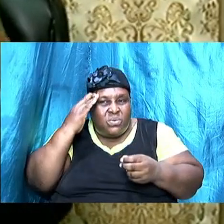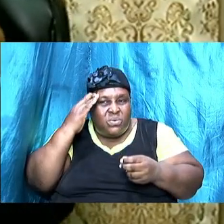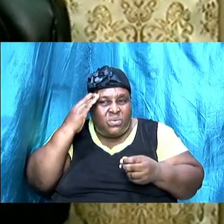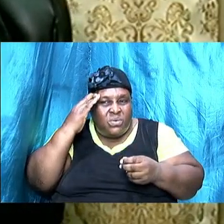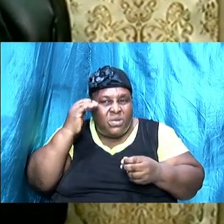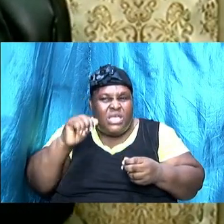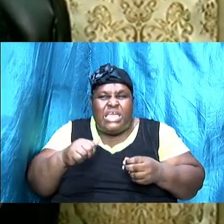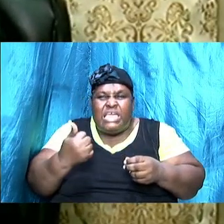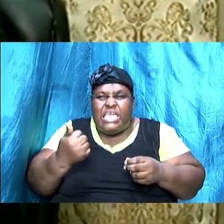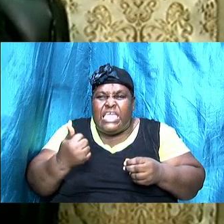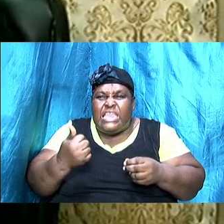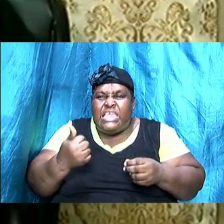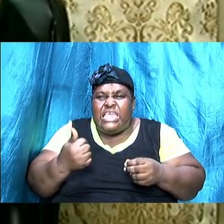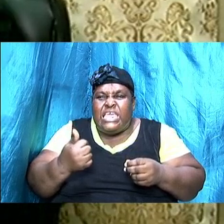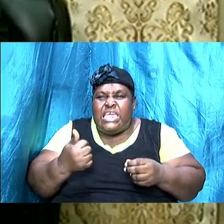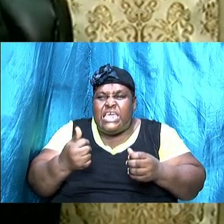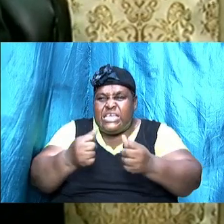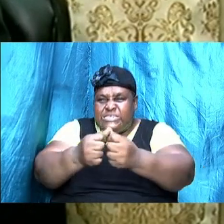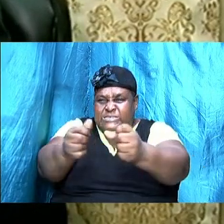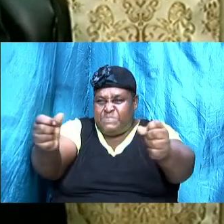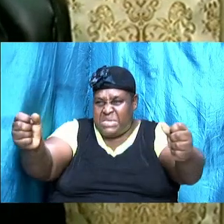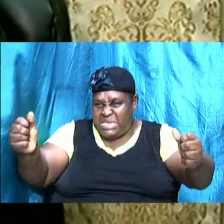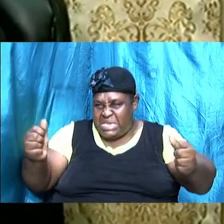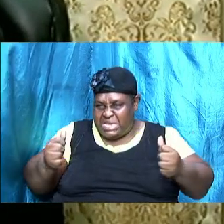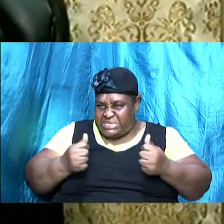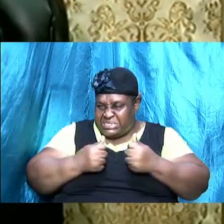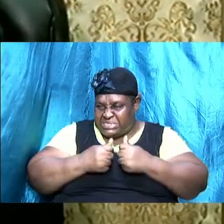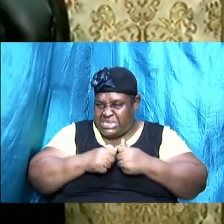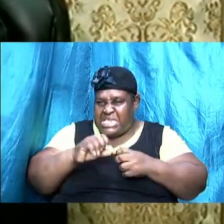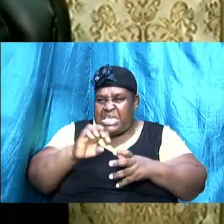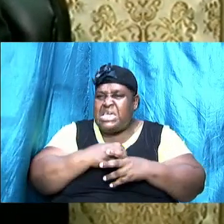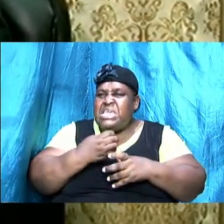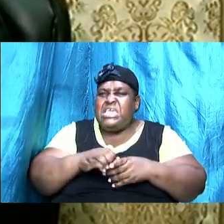any space, even if I don't divorce,